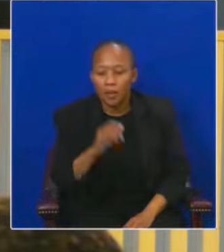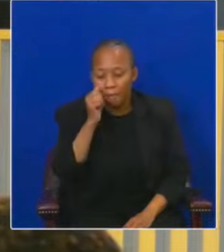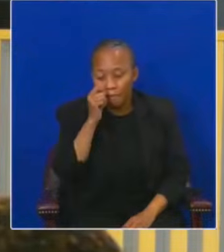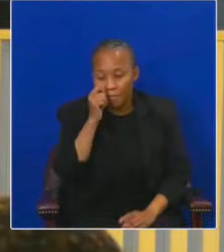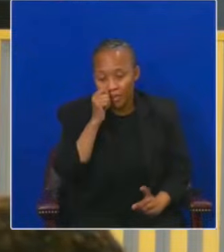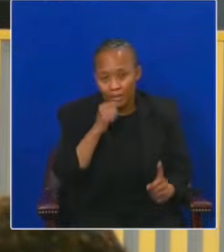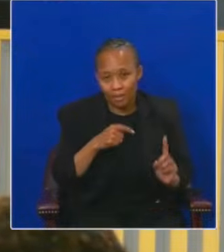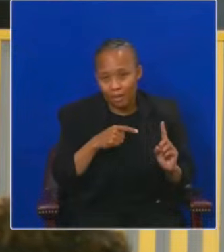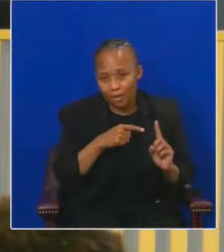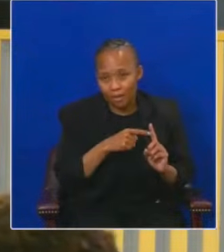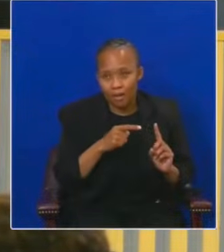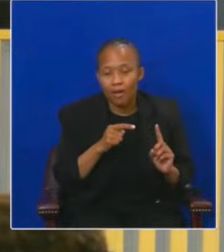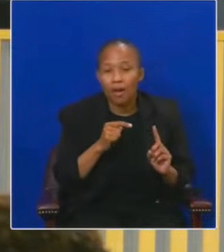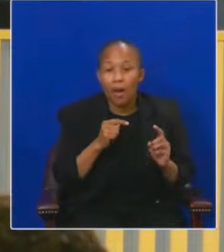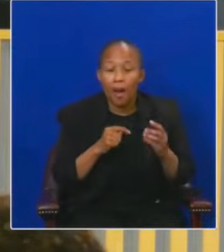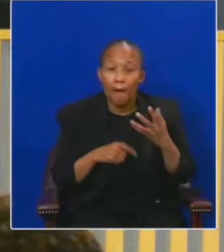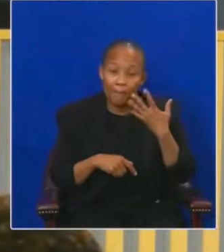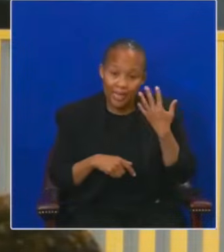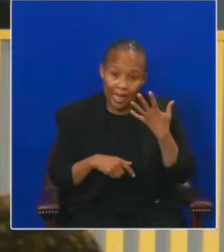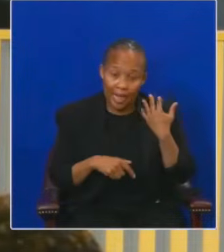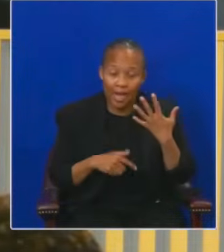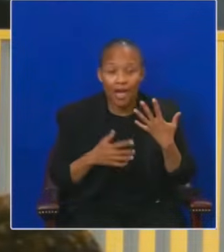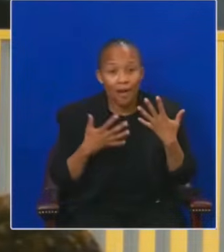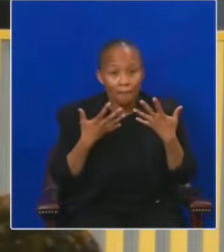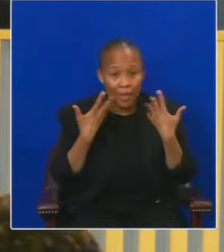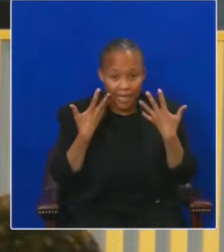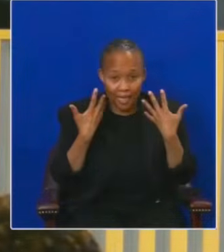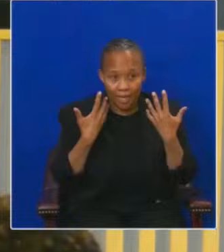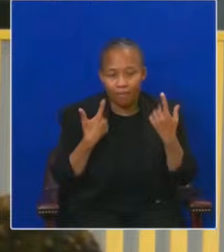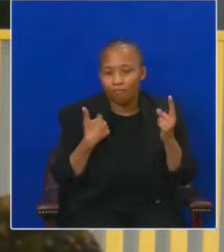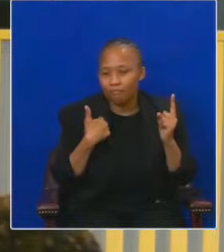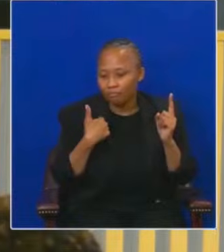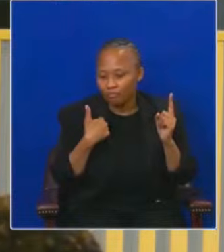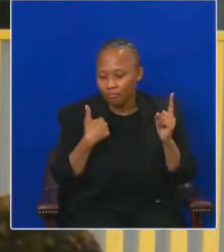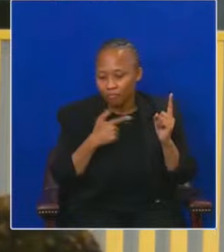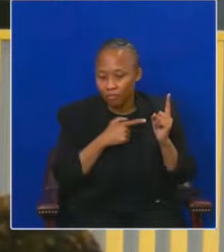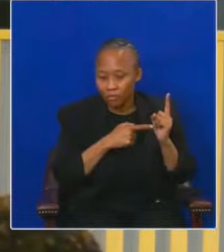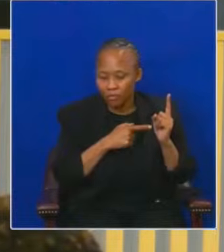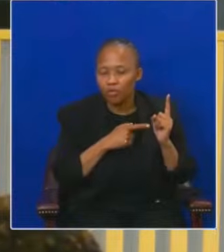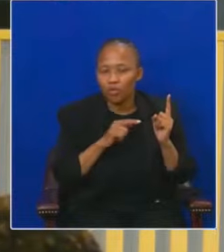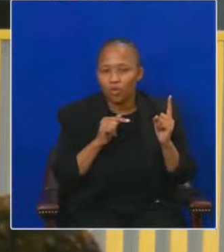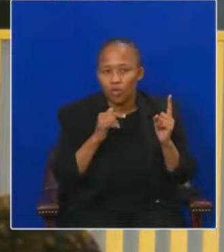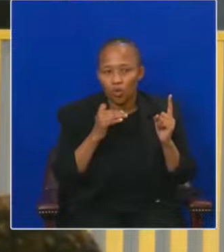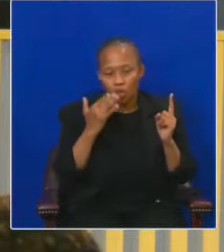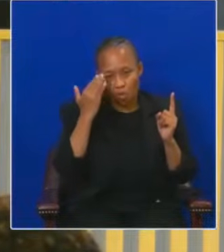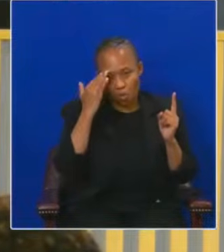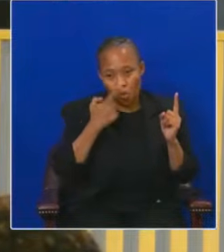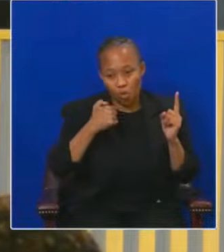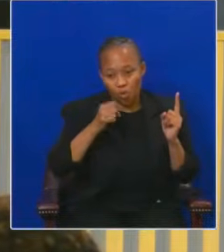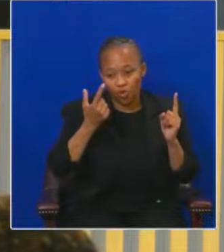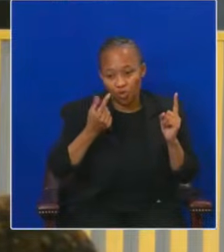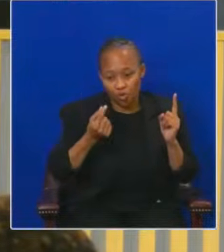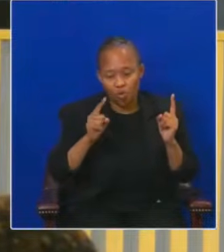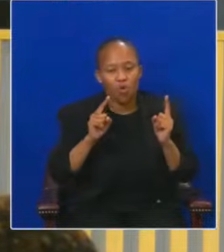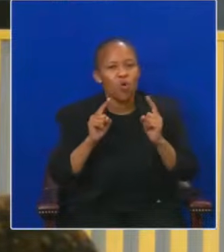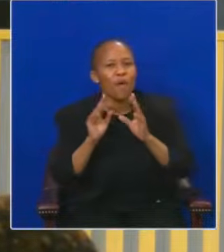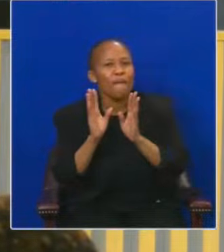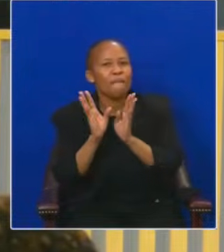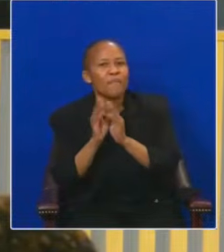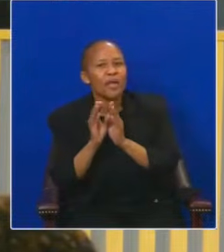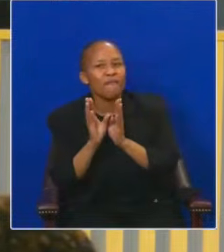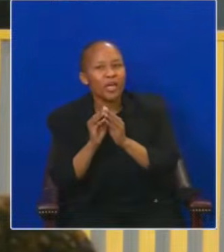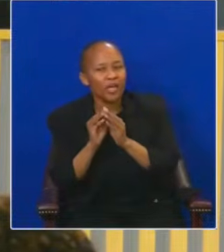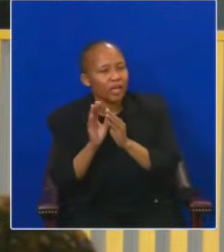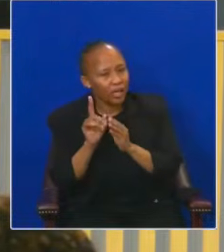to his, no, we were doing a briefing at the STF offices, that gave him ample